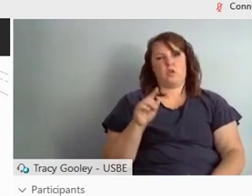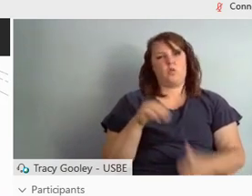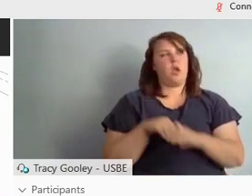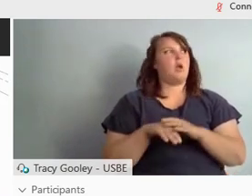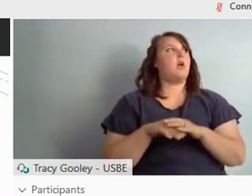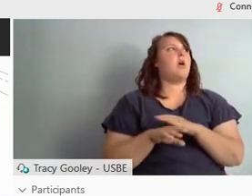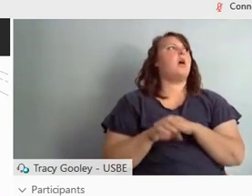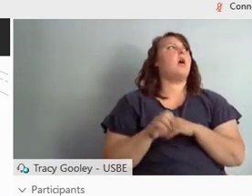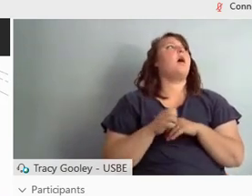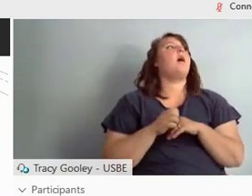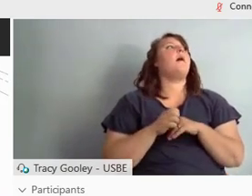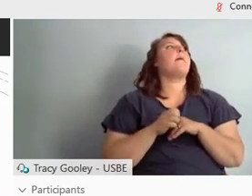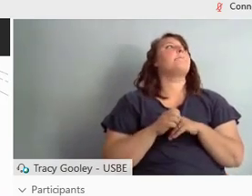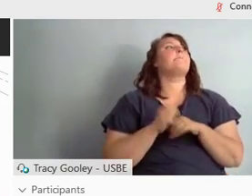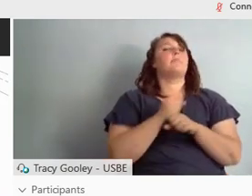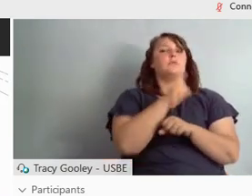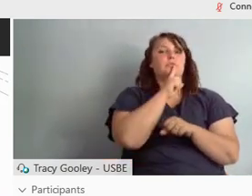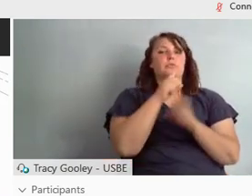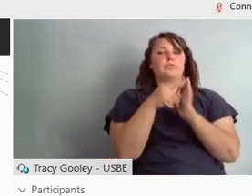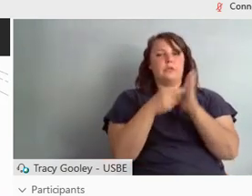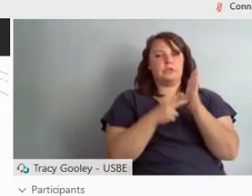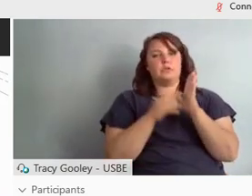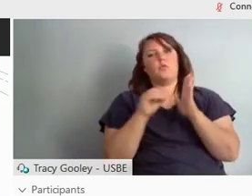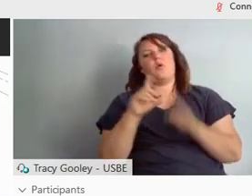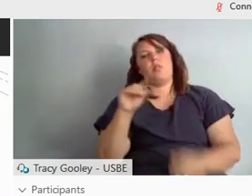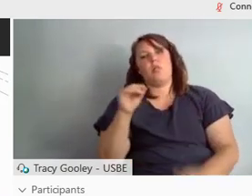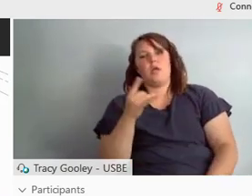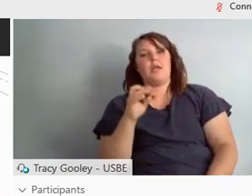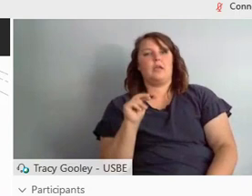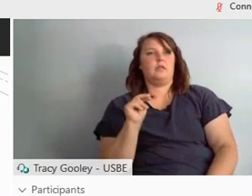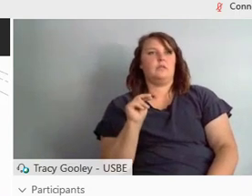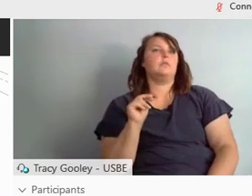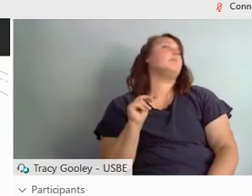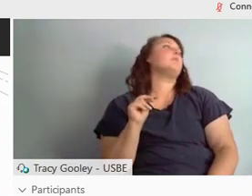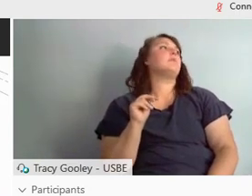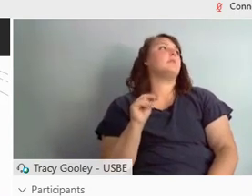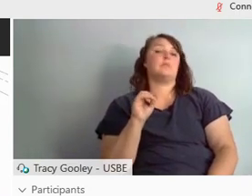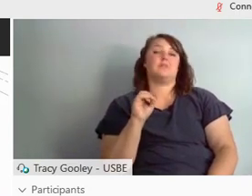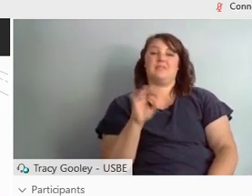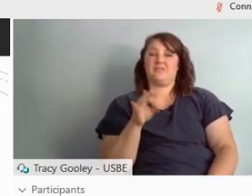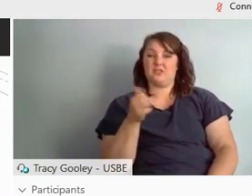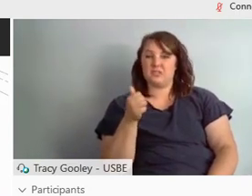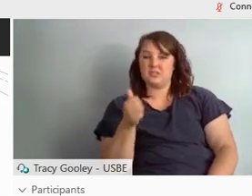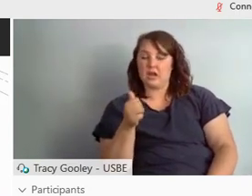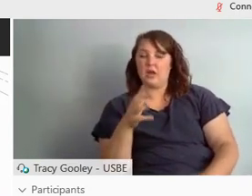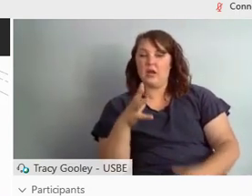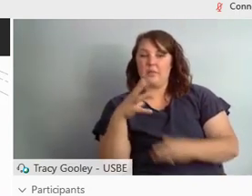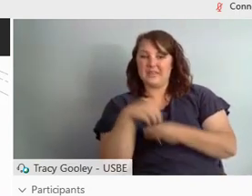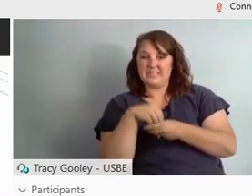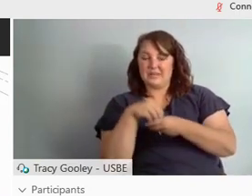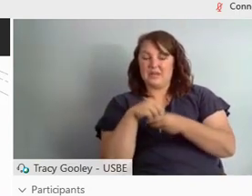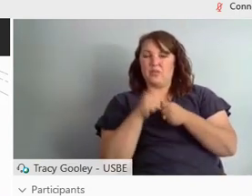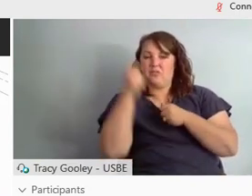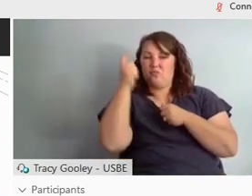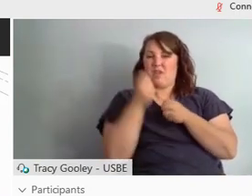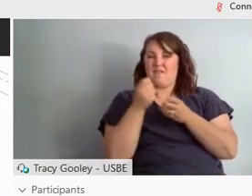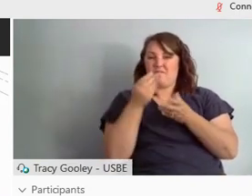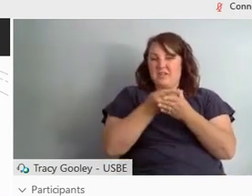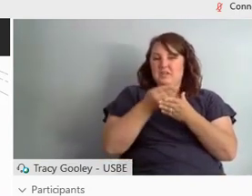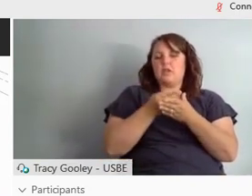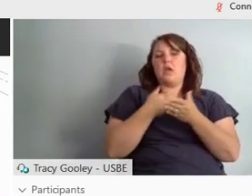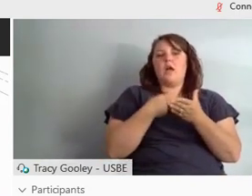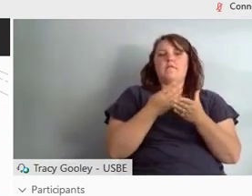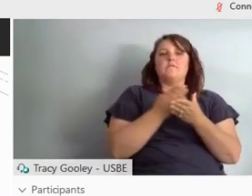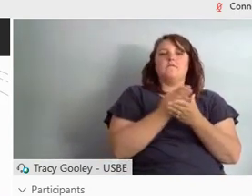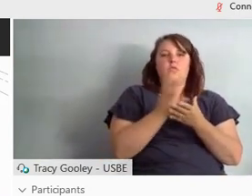datagateway.schools.utah.gov. Make sure you register a login. If you are participating in the grant funding, you have 4